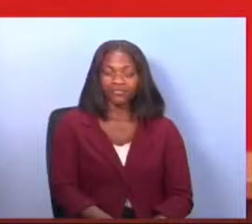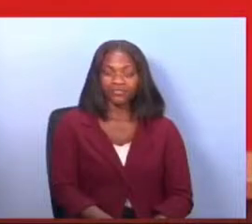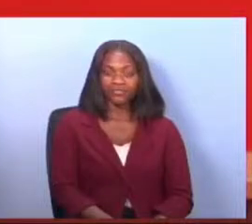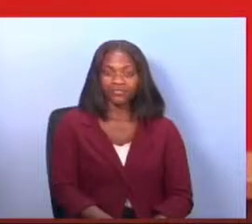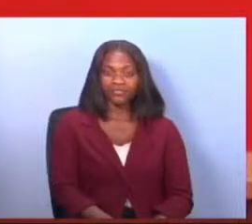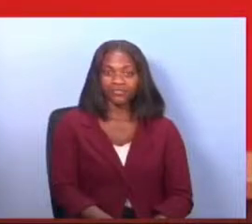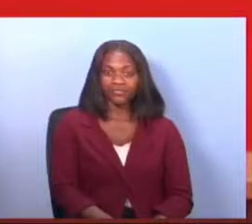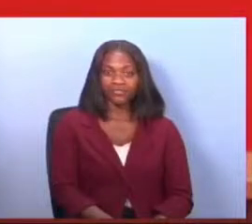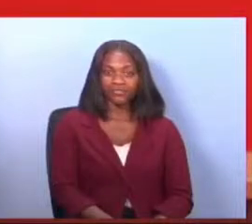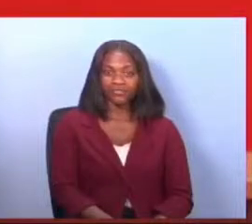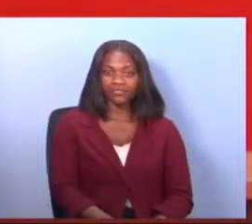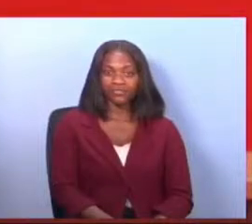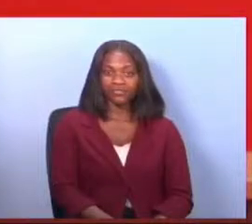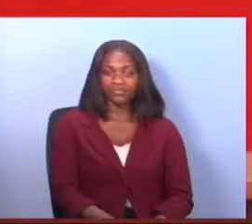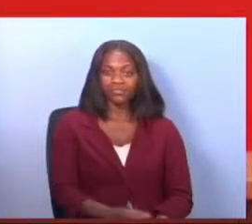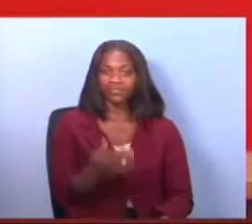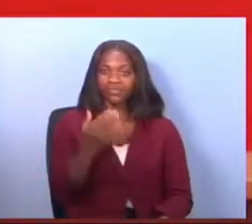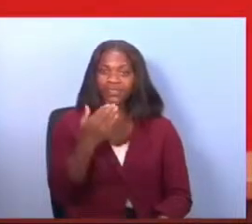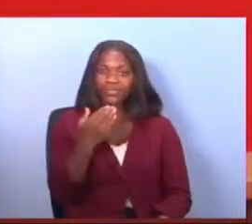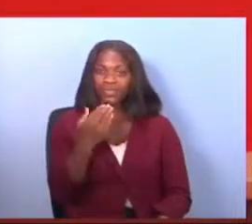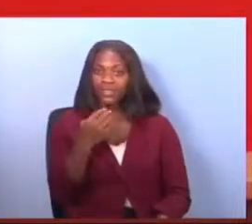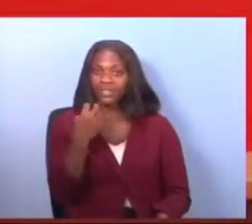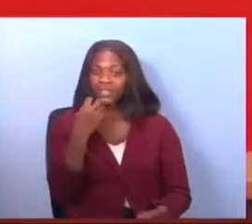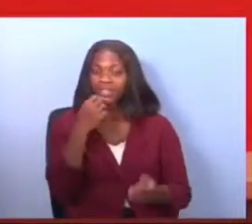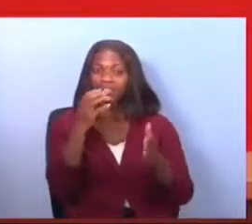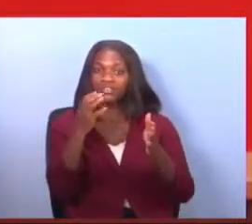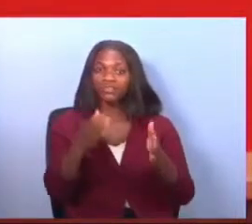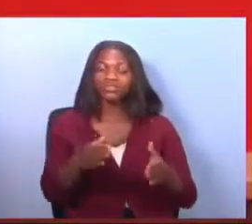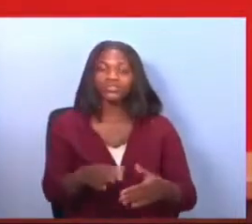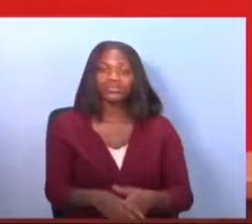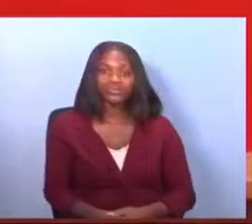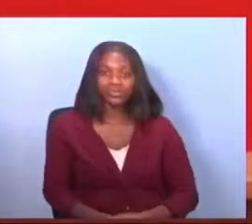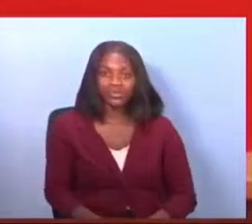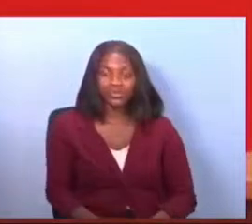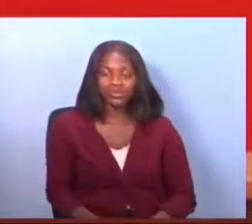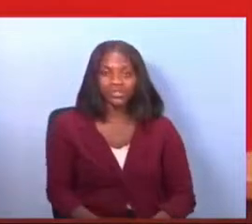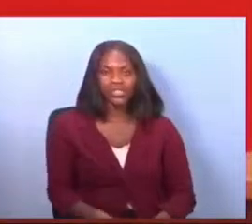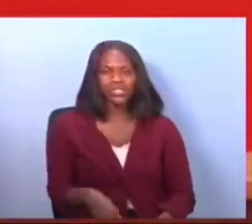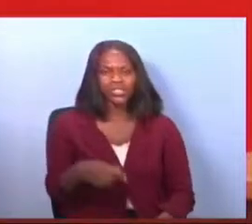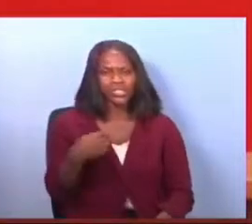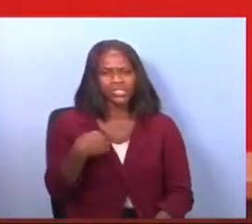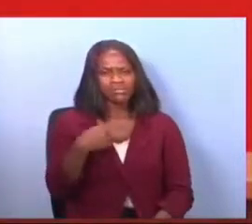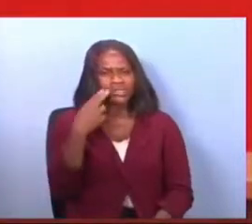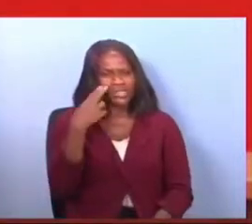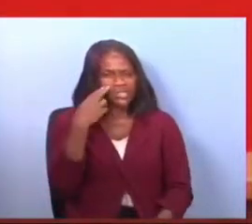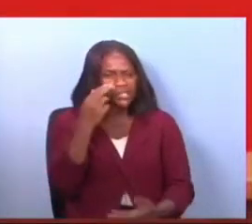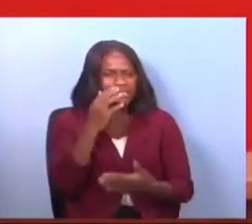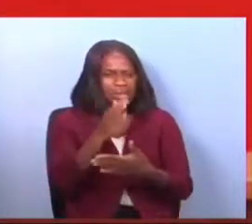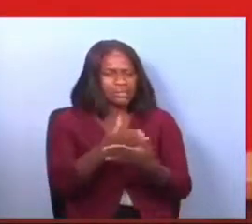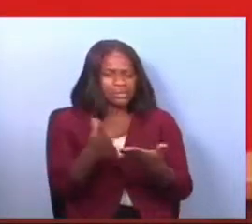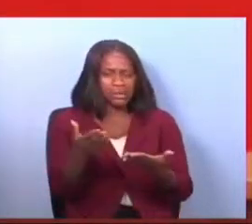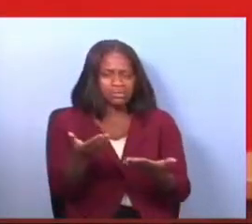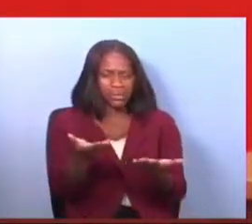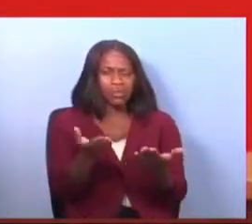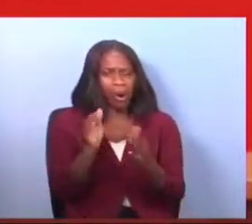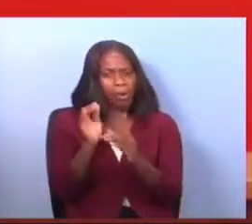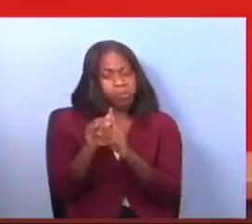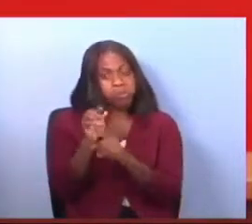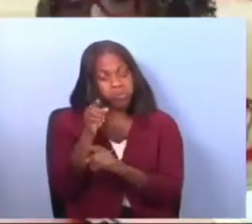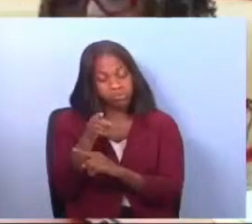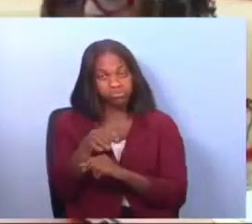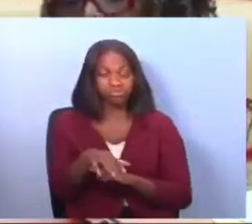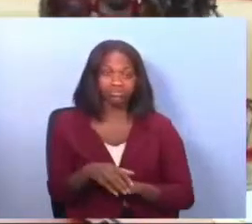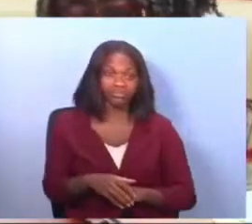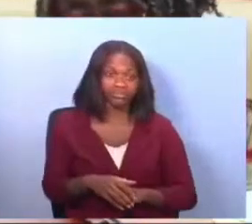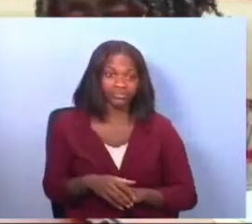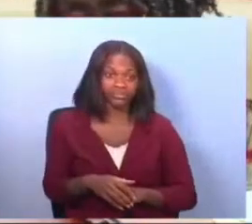Thank you, Honourable Speaker. Speaker, I've made an observation and I want to draw your attention to it.